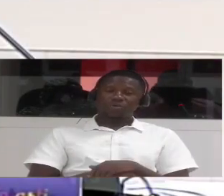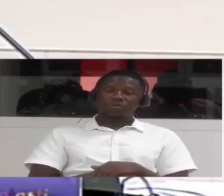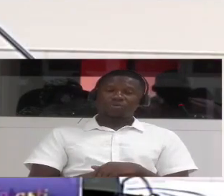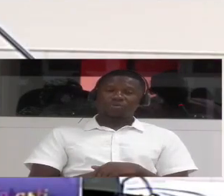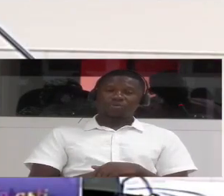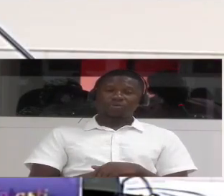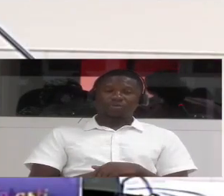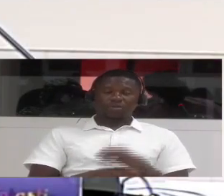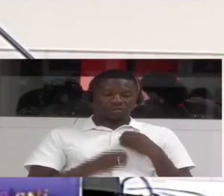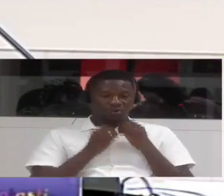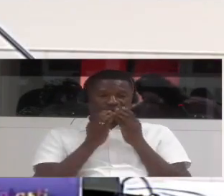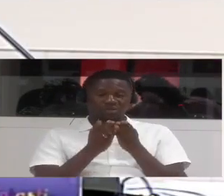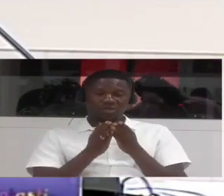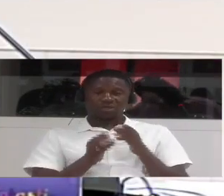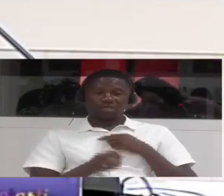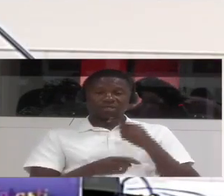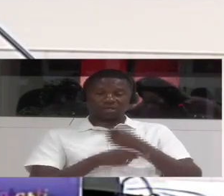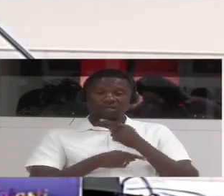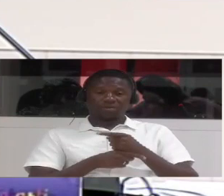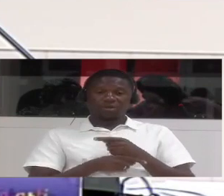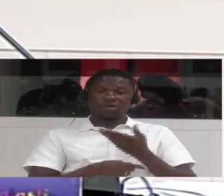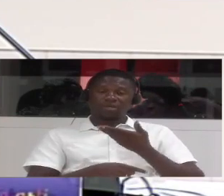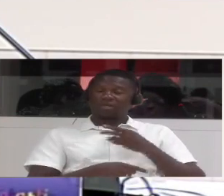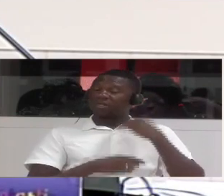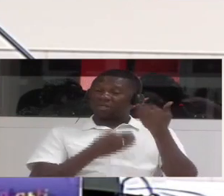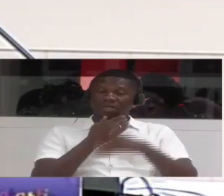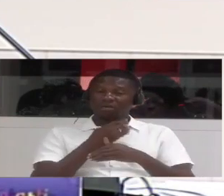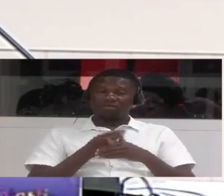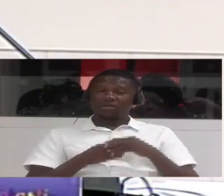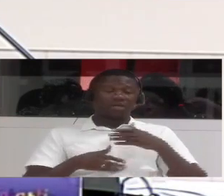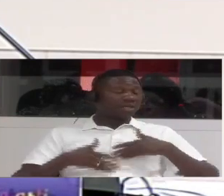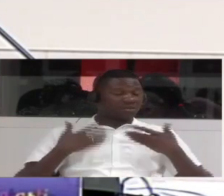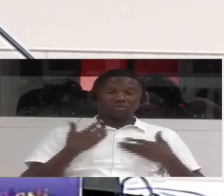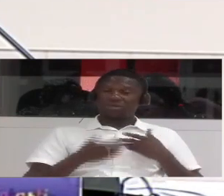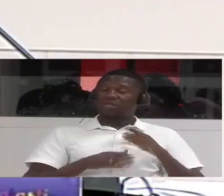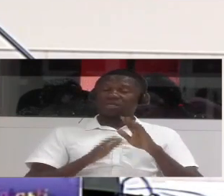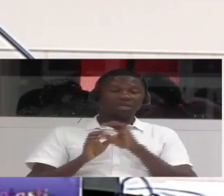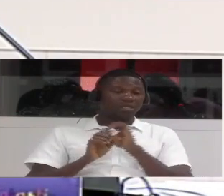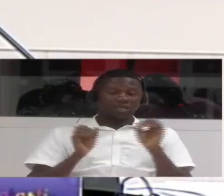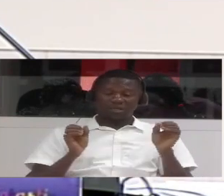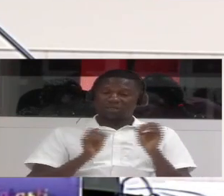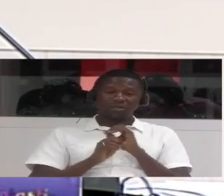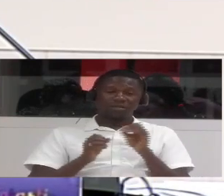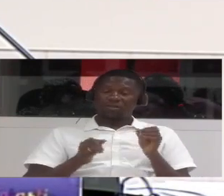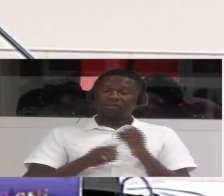I must say that the Gambia had never, ever enjoyed any,